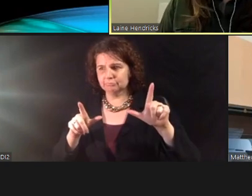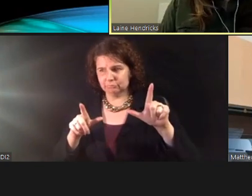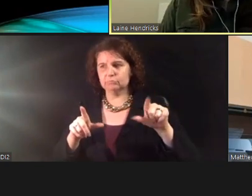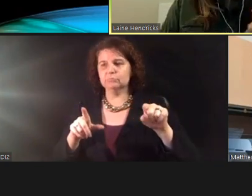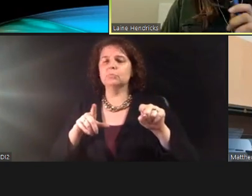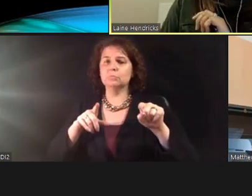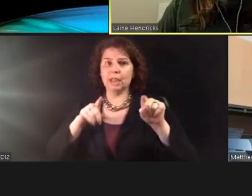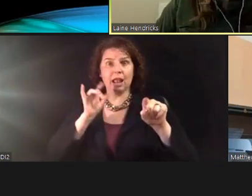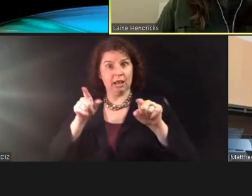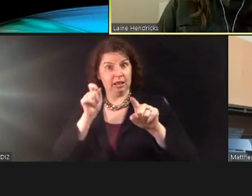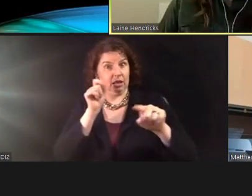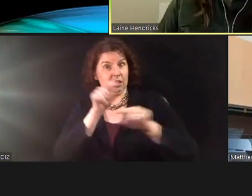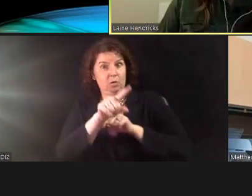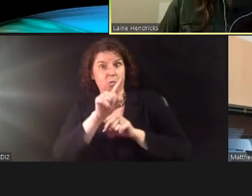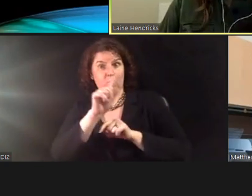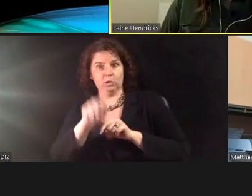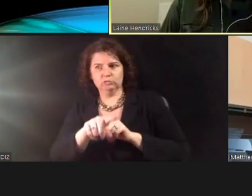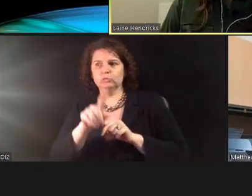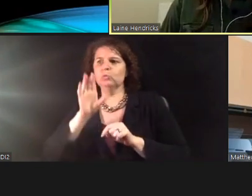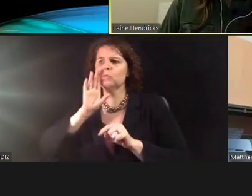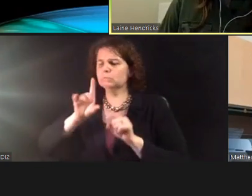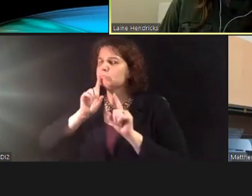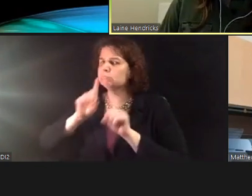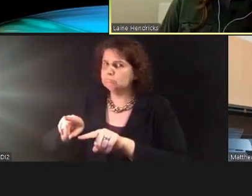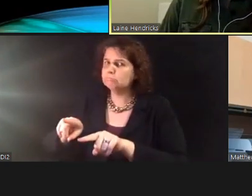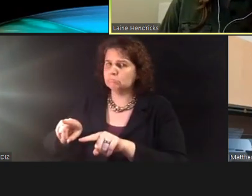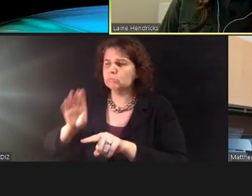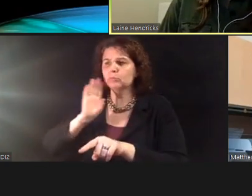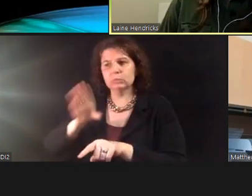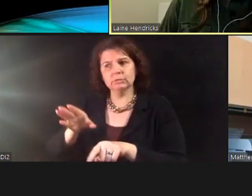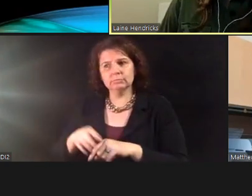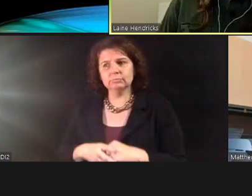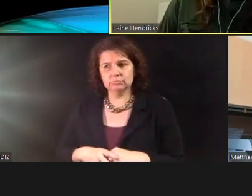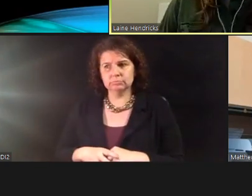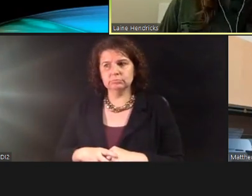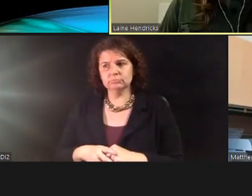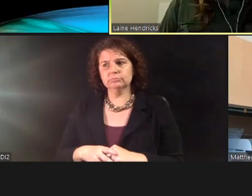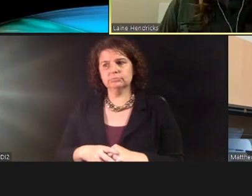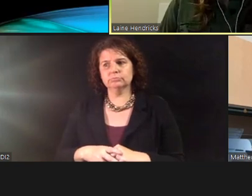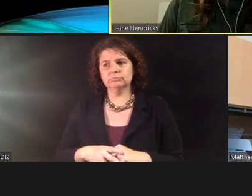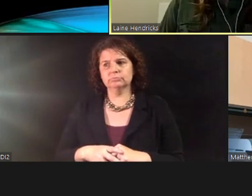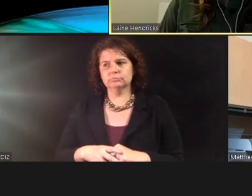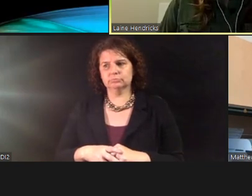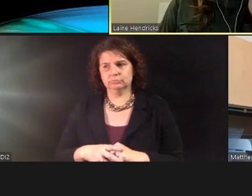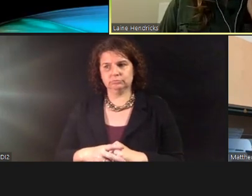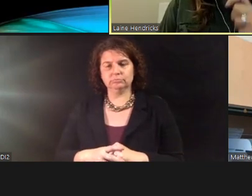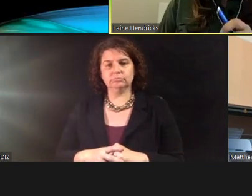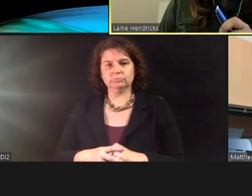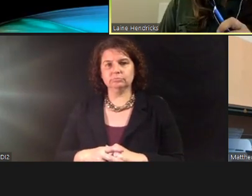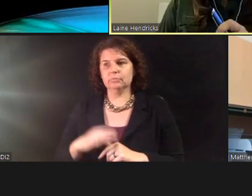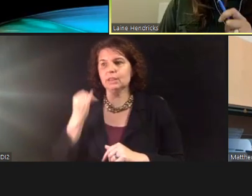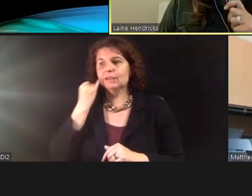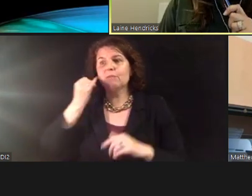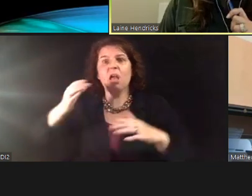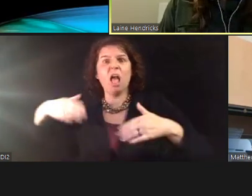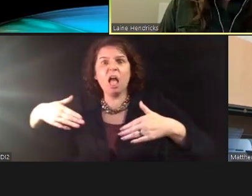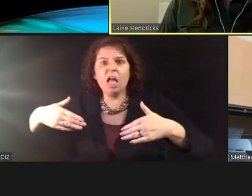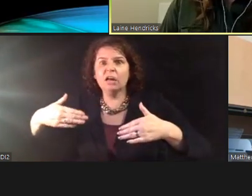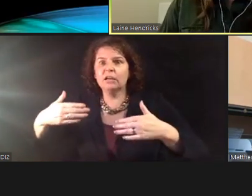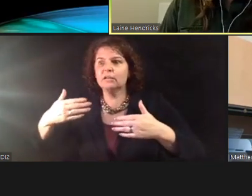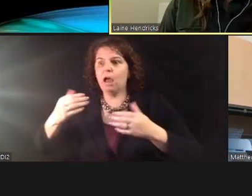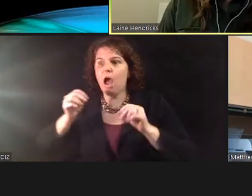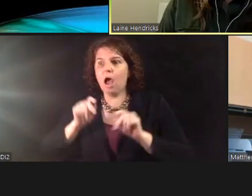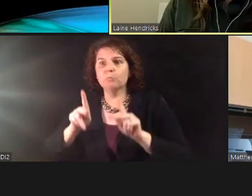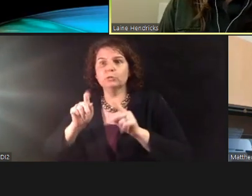answered. So that is a luxury. If you did not get a chance to submit a question, but you still would like to ask one, remember that